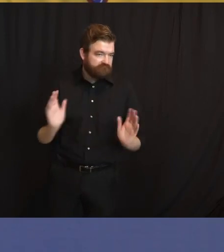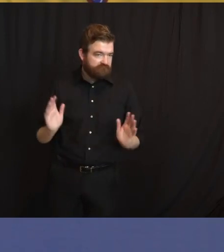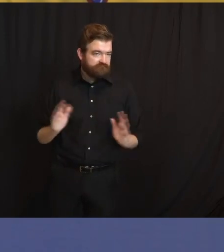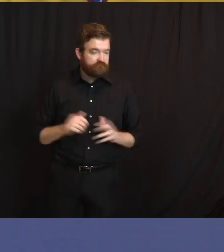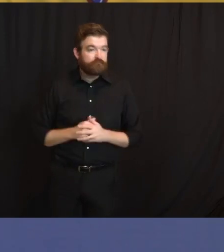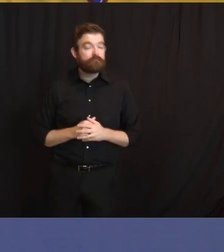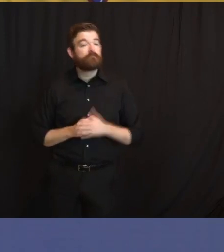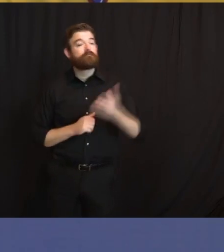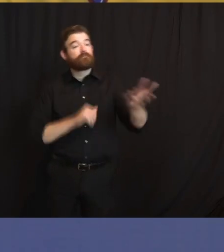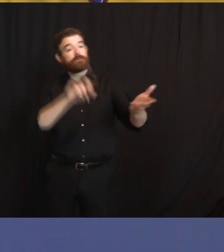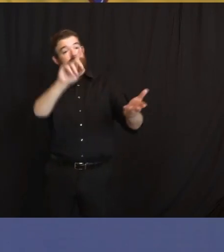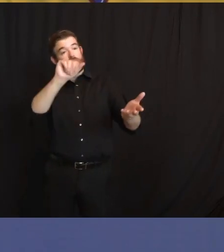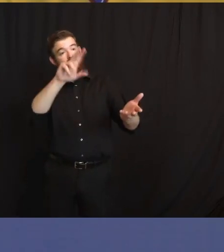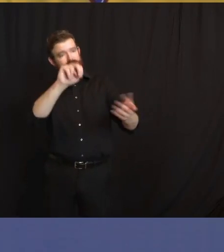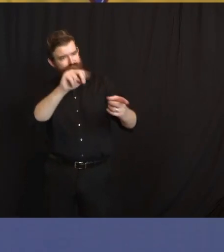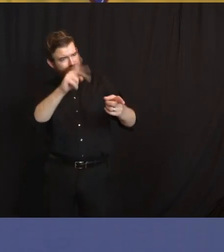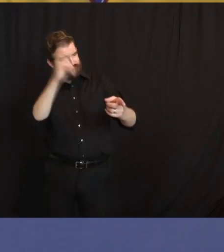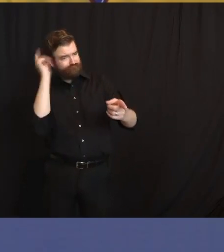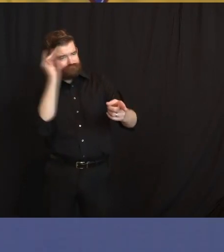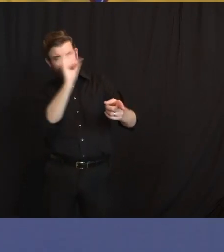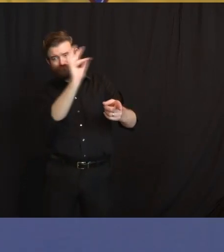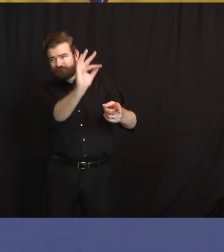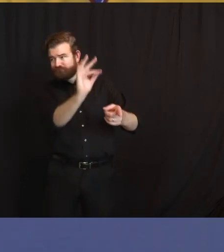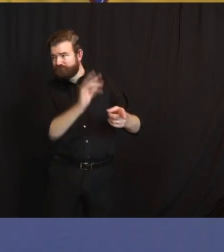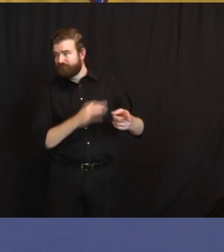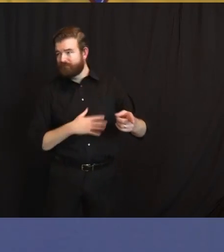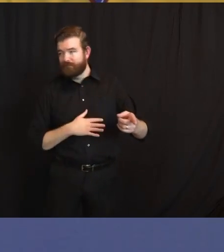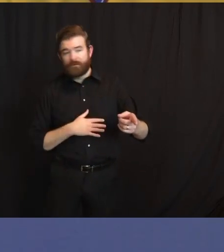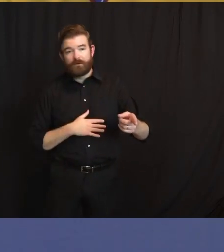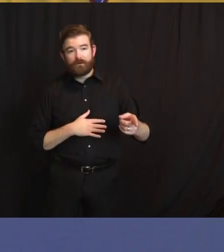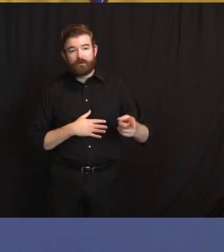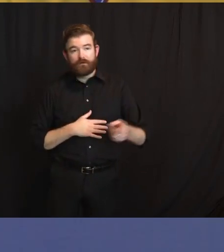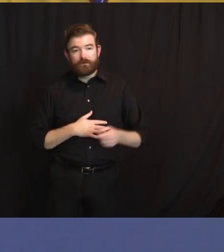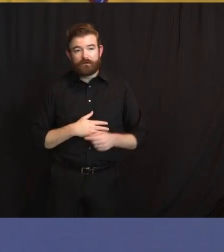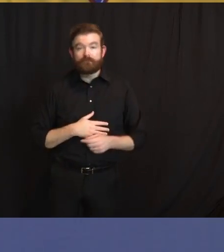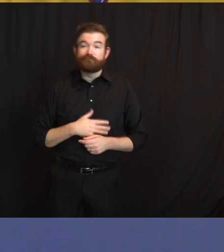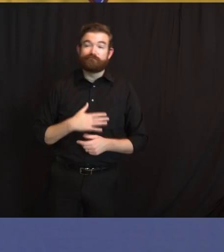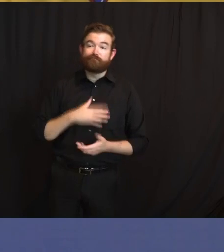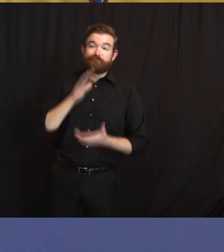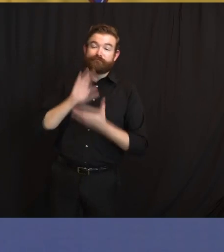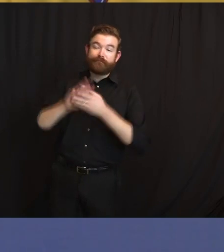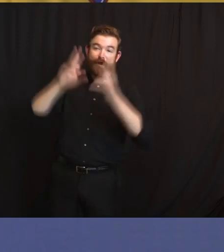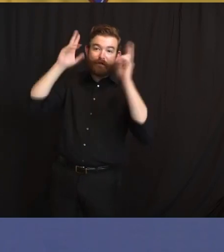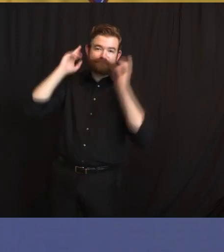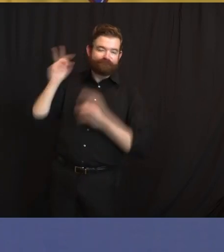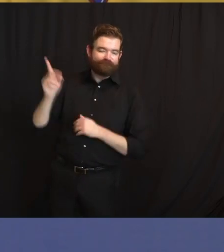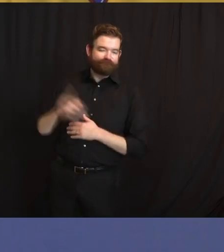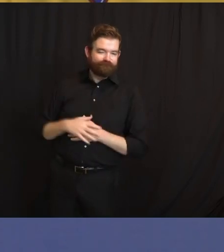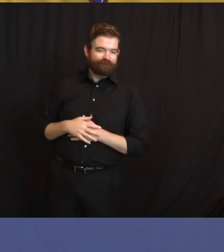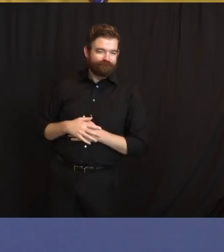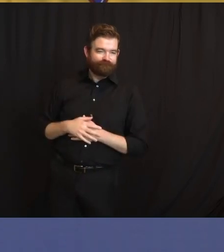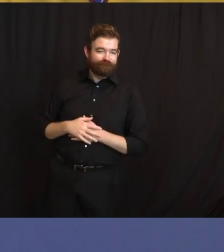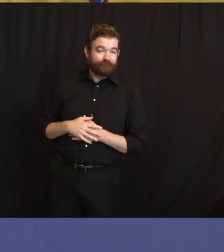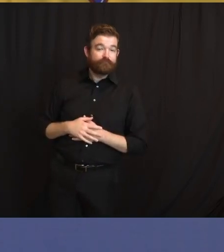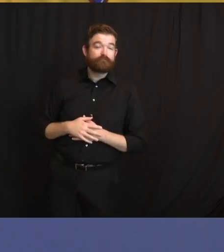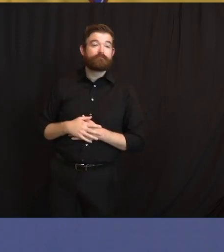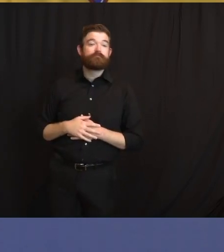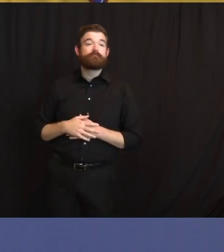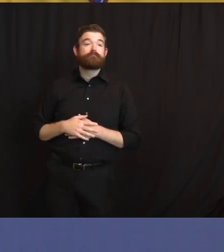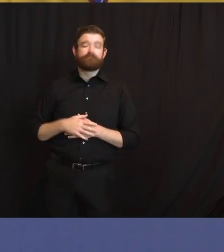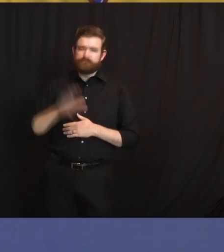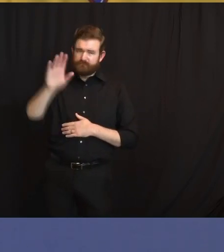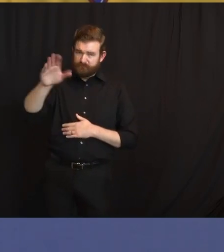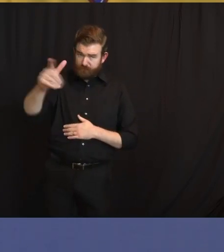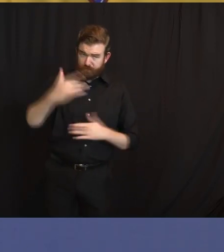the credit for that. Okay. Let's see here. Is there concern that the pause for